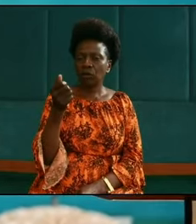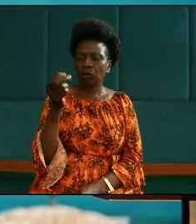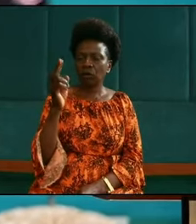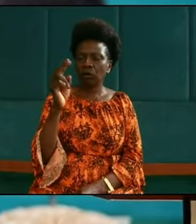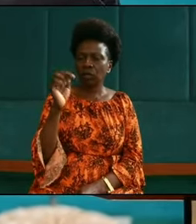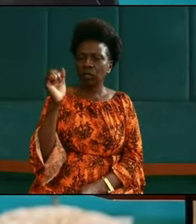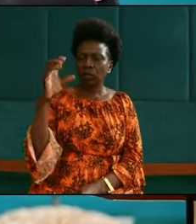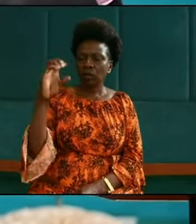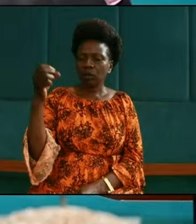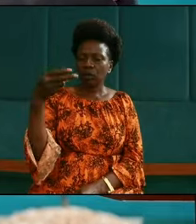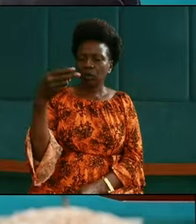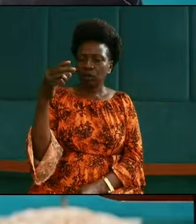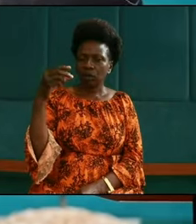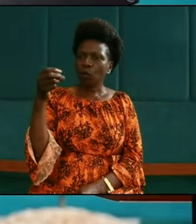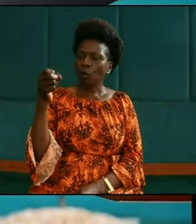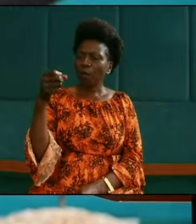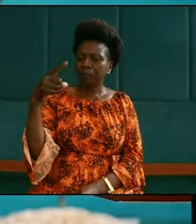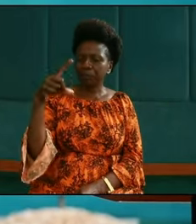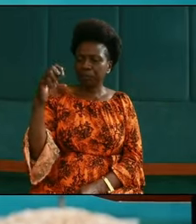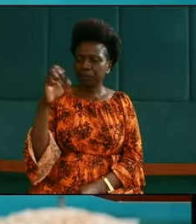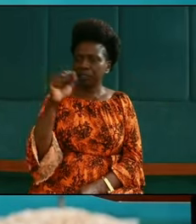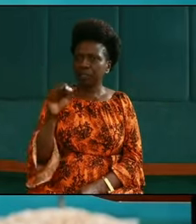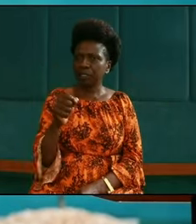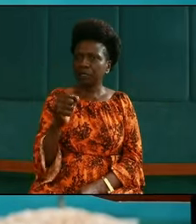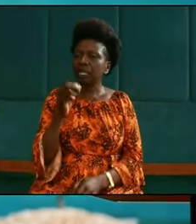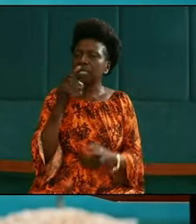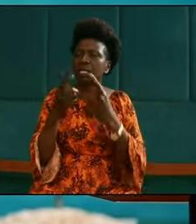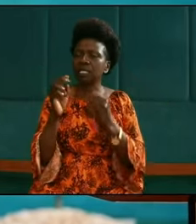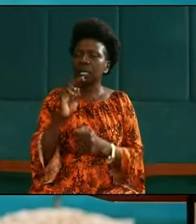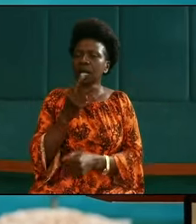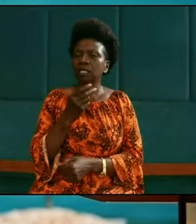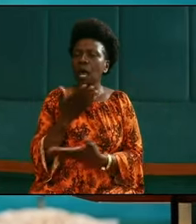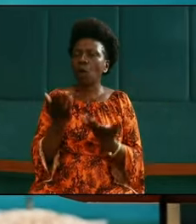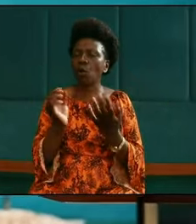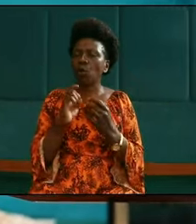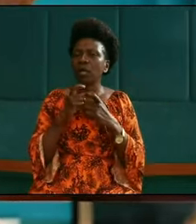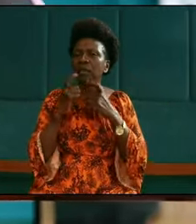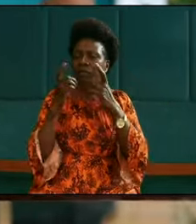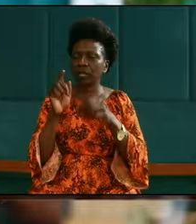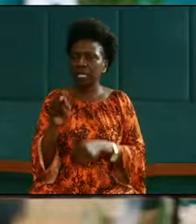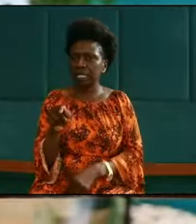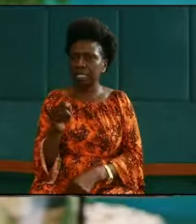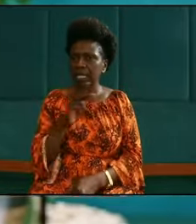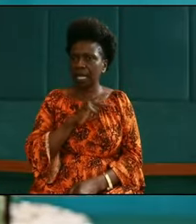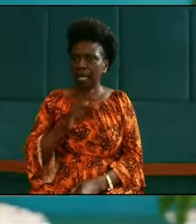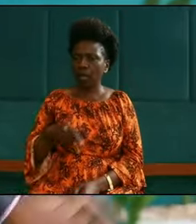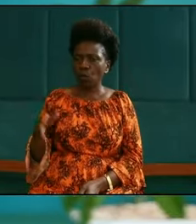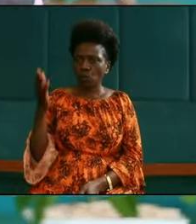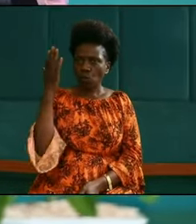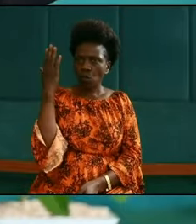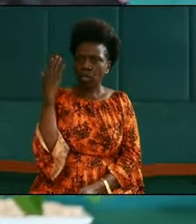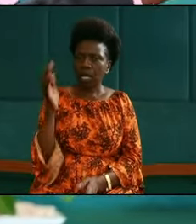33, verse 3, and you read on, tells us how evil this king